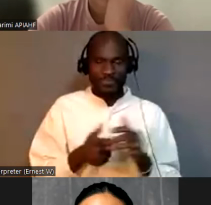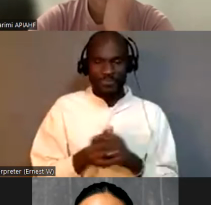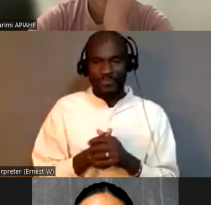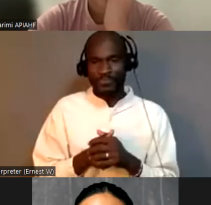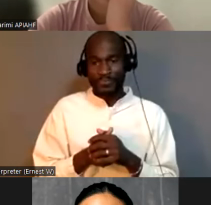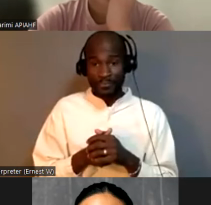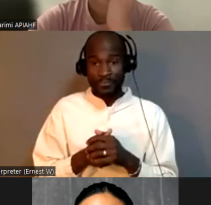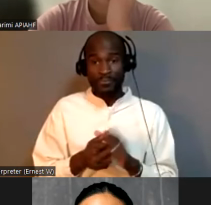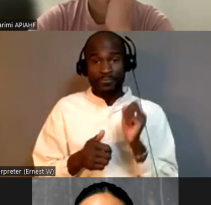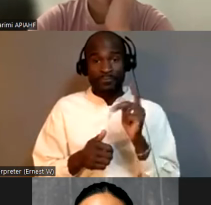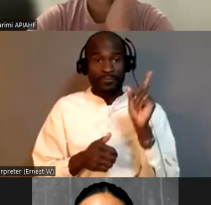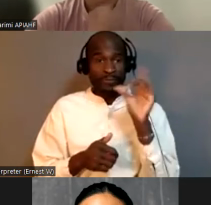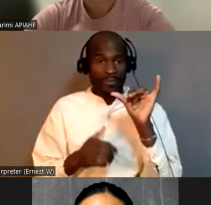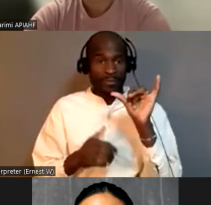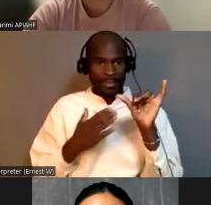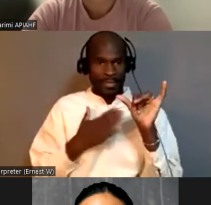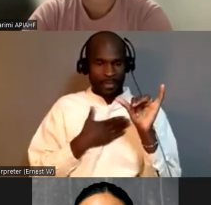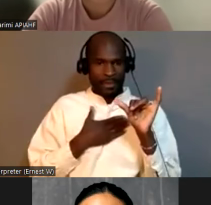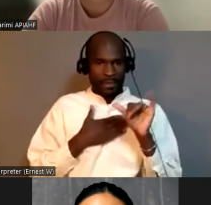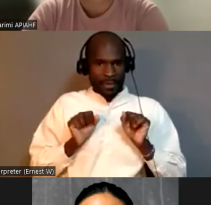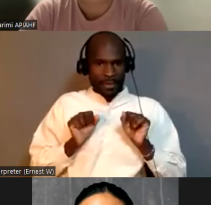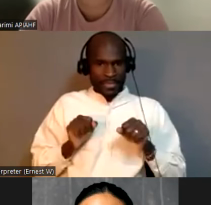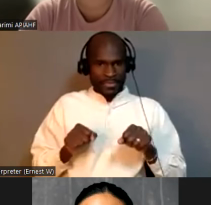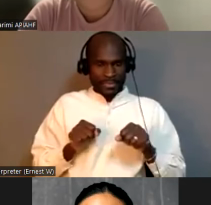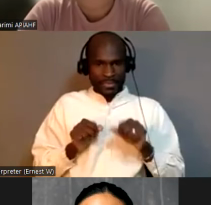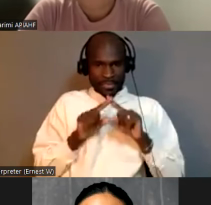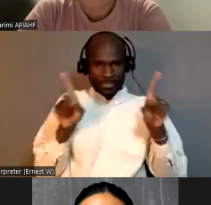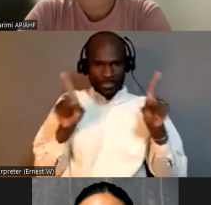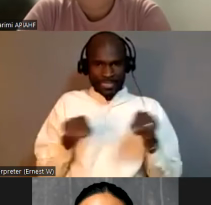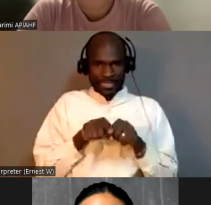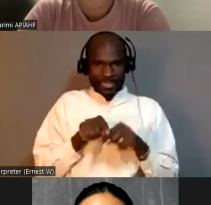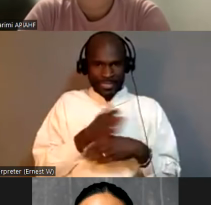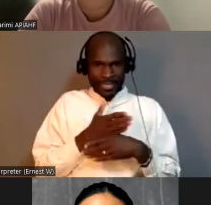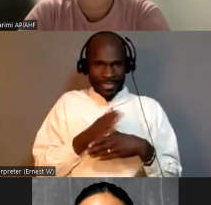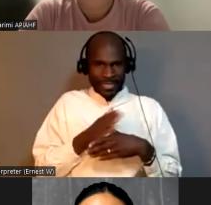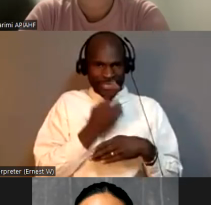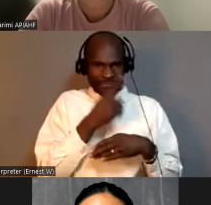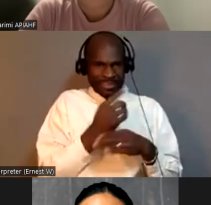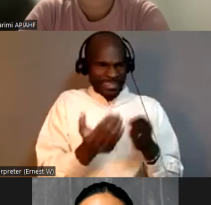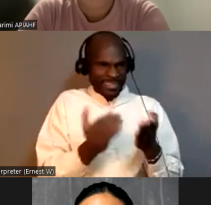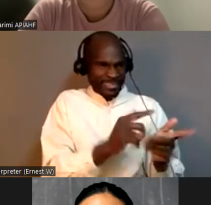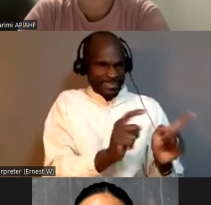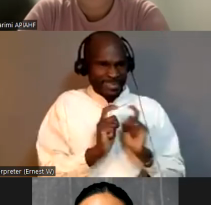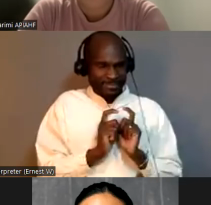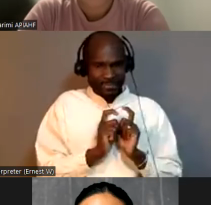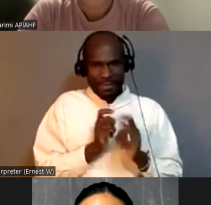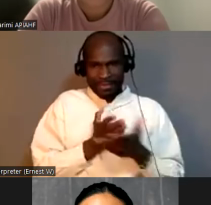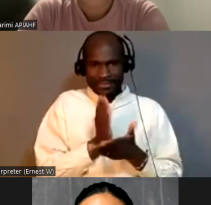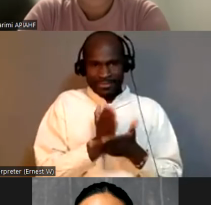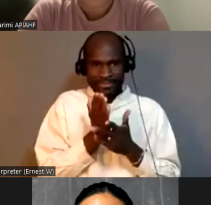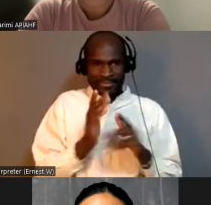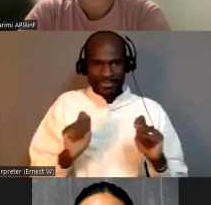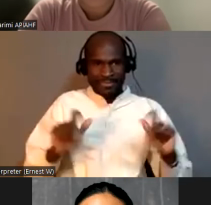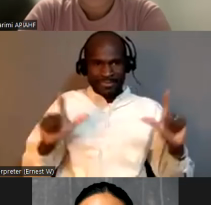Looks like my screen sharing is disabled. Can that get enabled so I can go ahead and pull up slides, please?